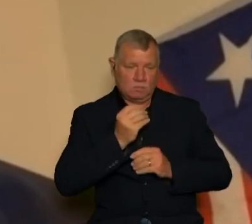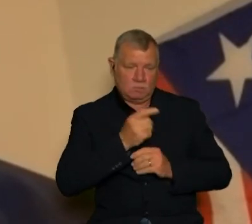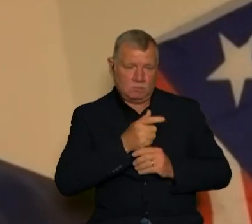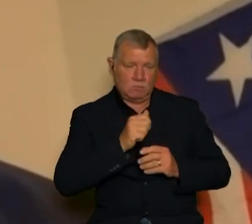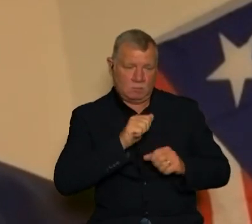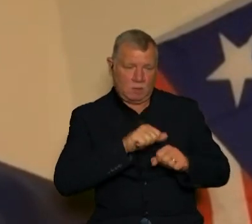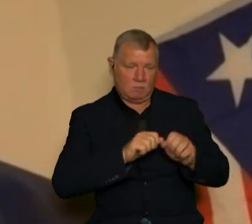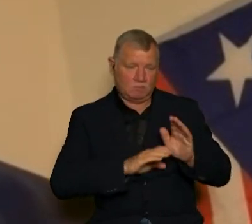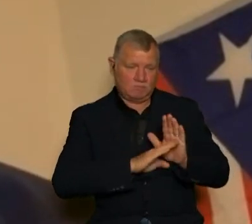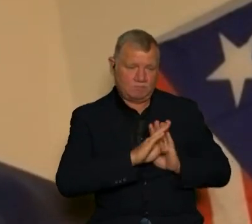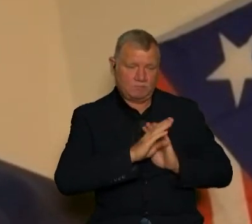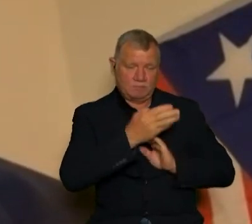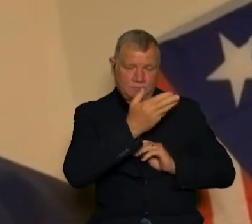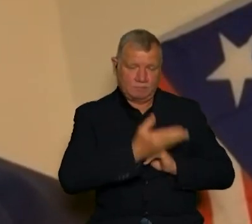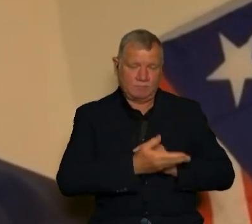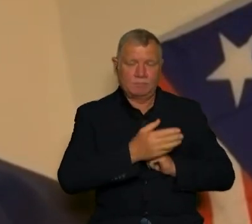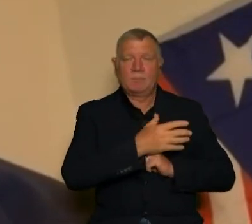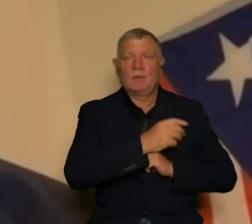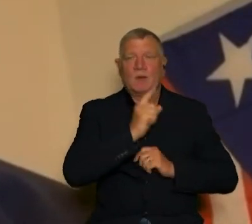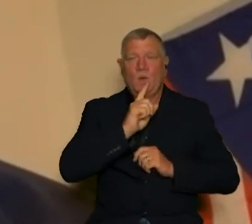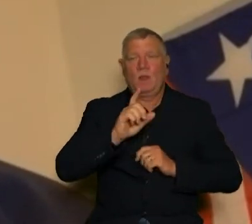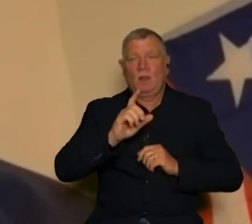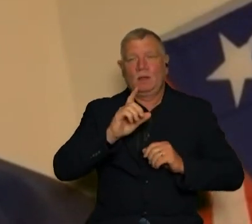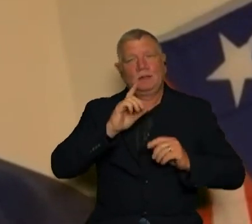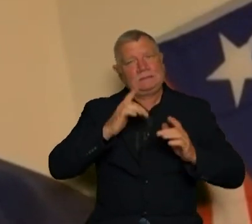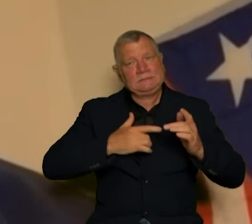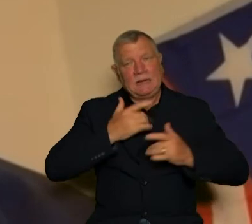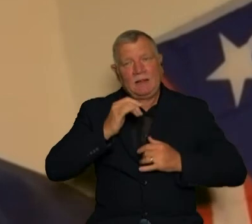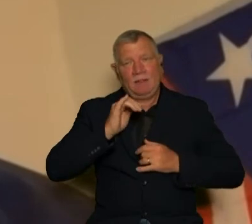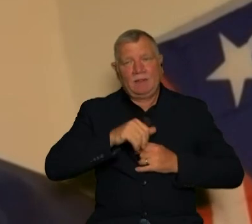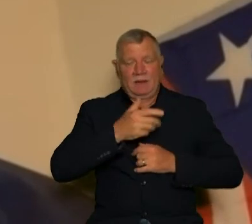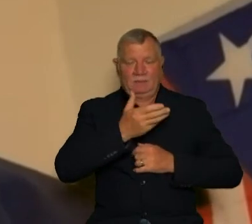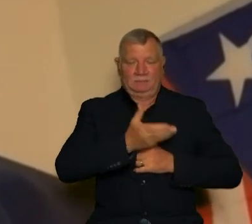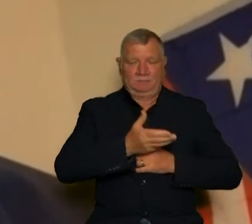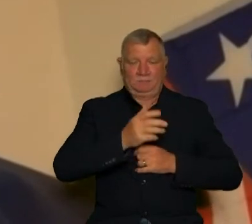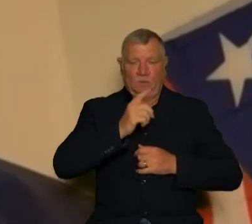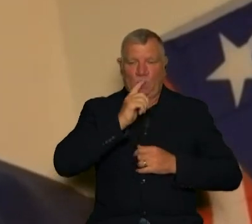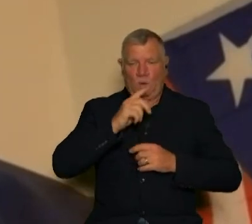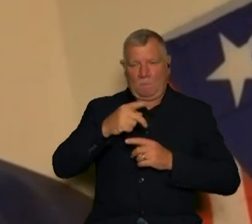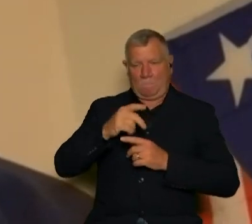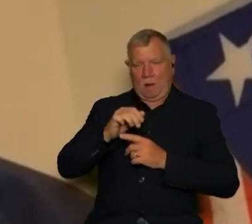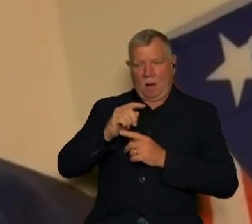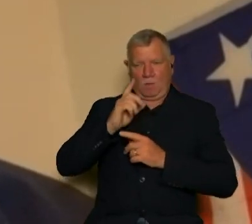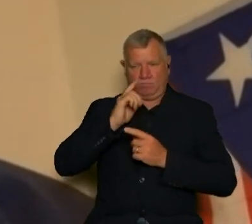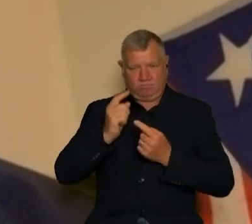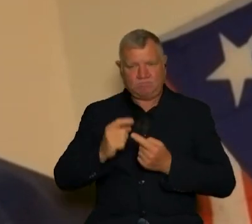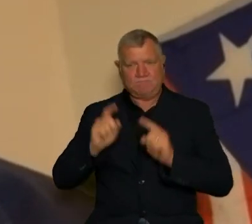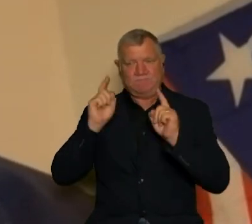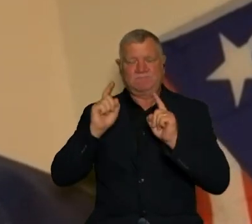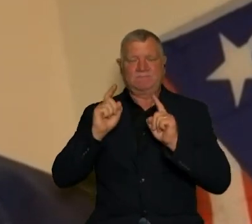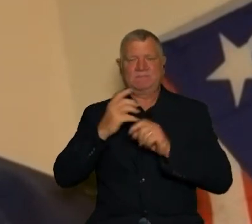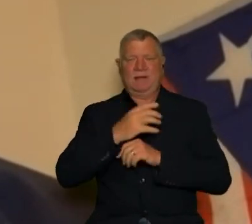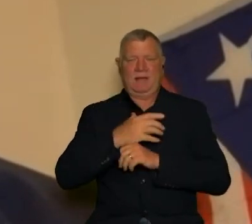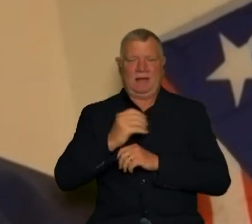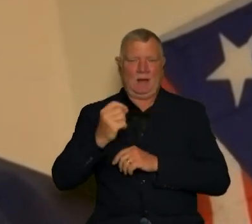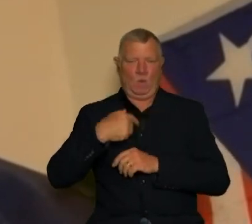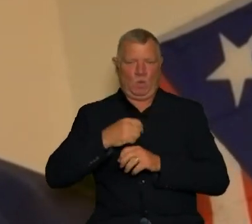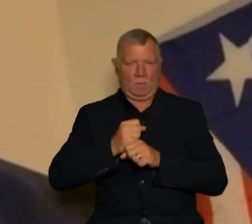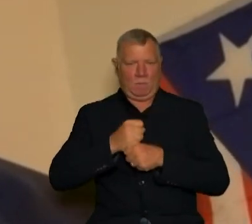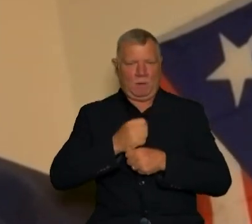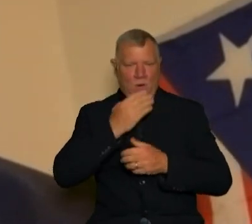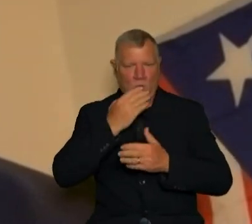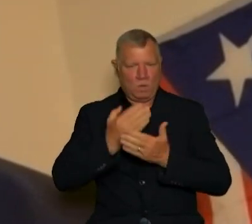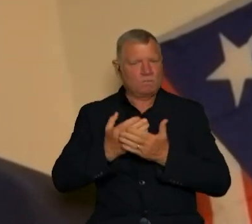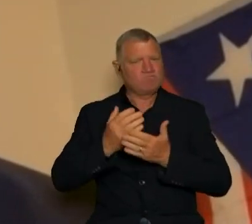opportunity to grow. So I really am excited that this pilot has been successful, that we've been able to make some